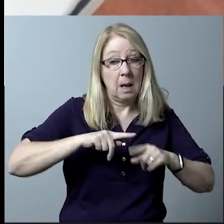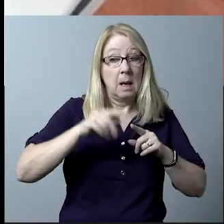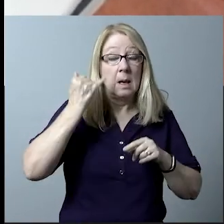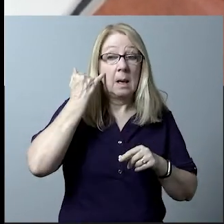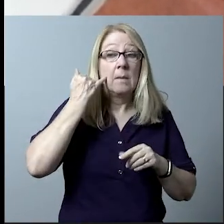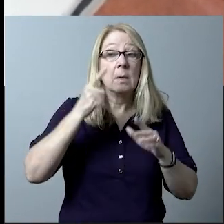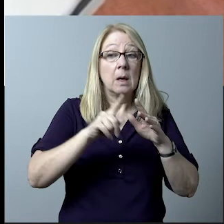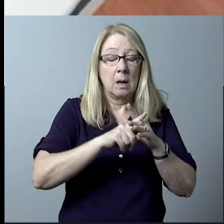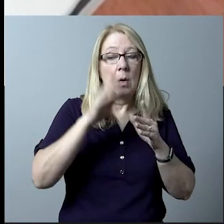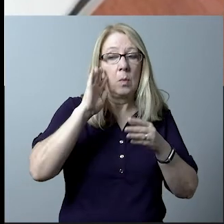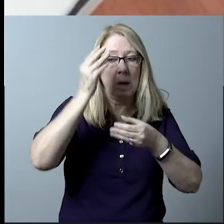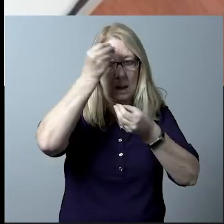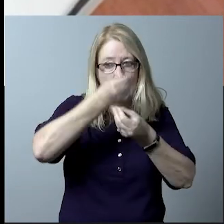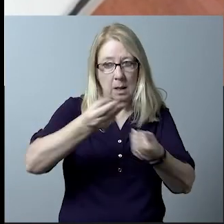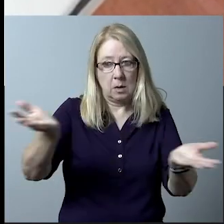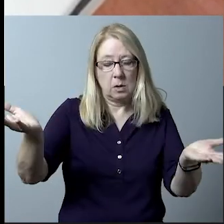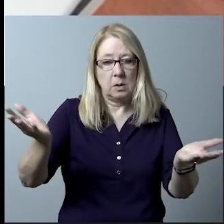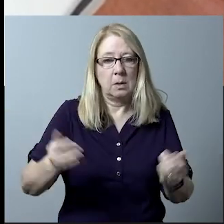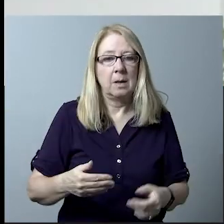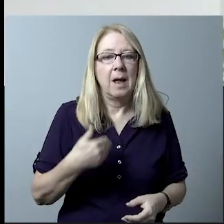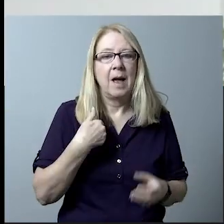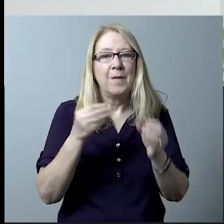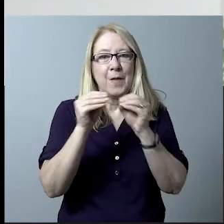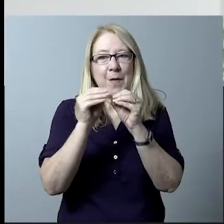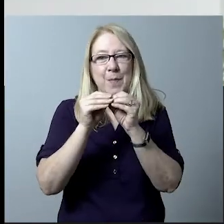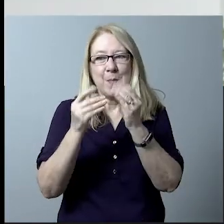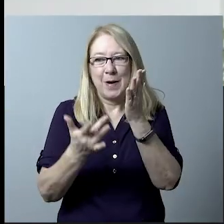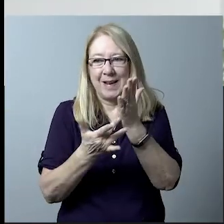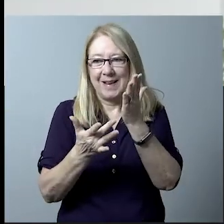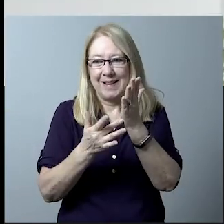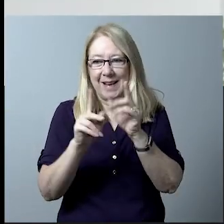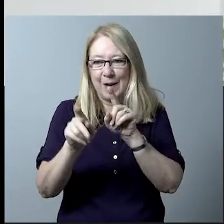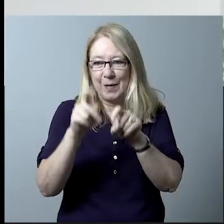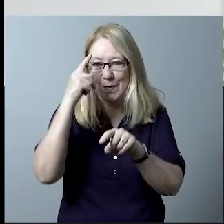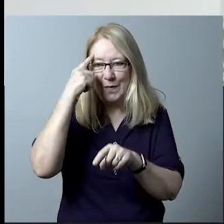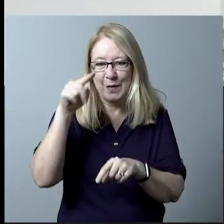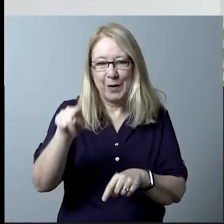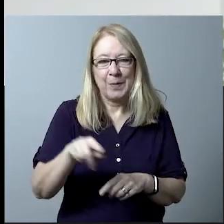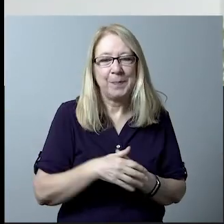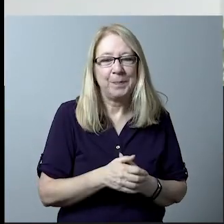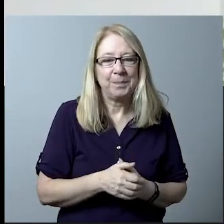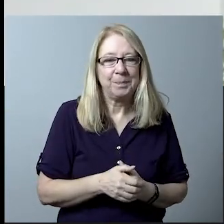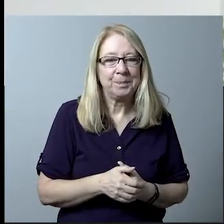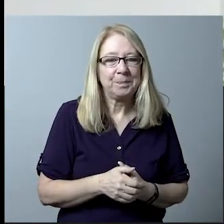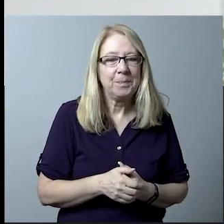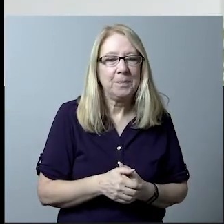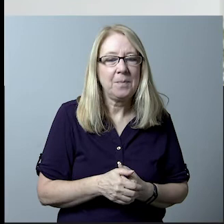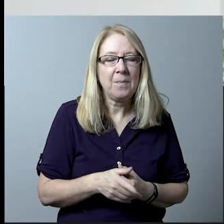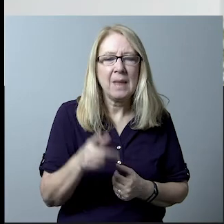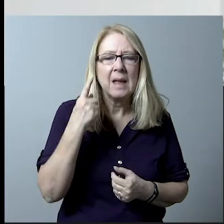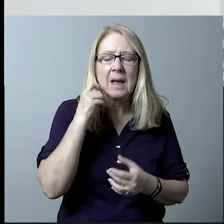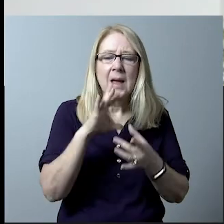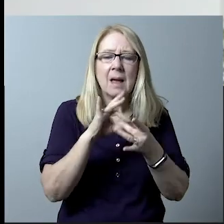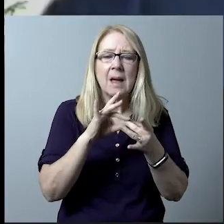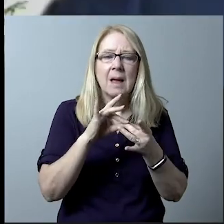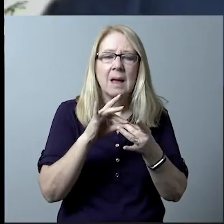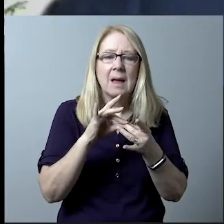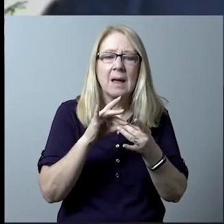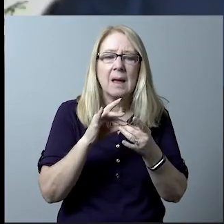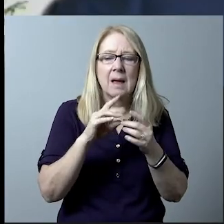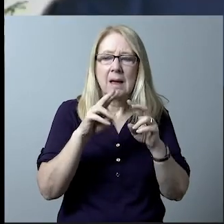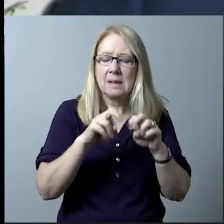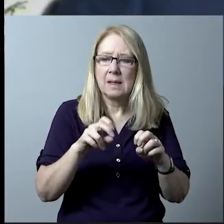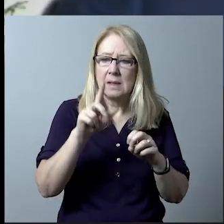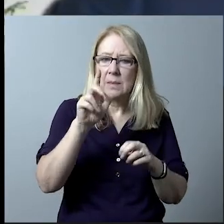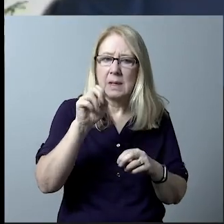thank you. Greg, I promised a bunch of IT questions, so we have a couple of more coming your way. Sure. You